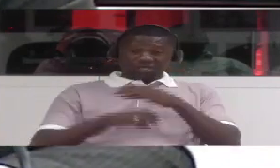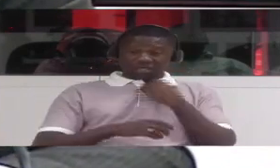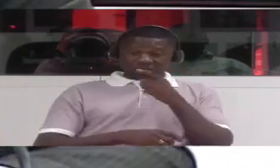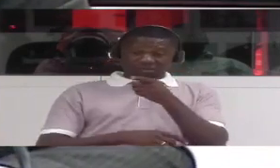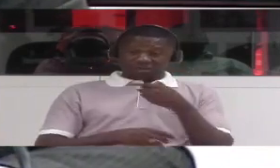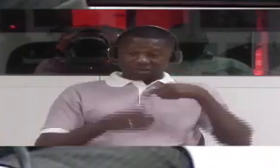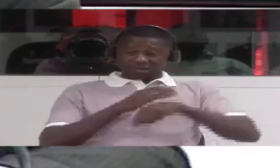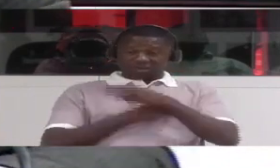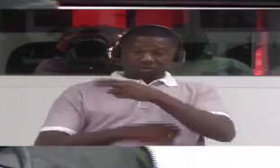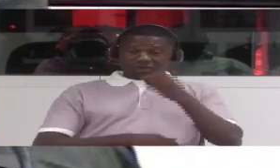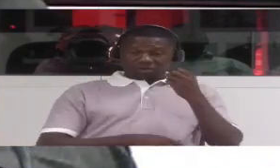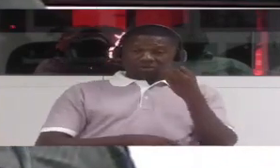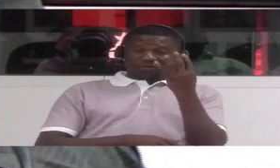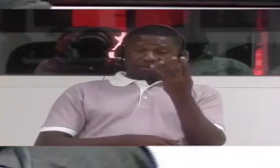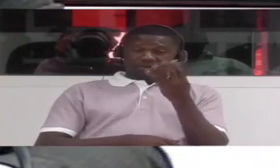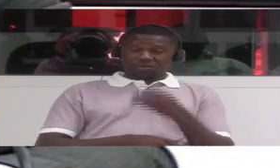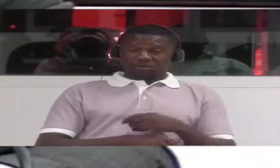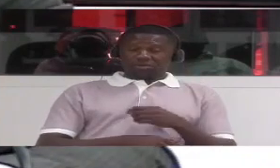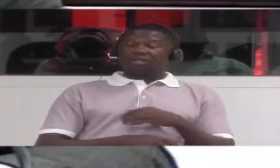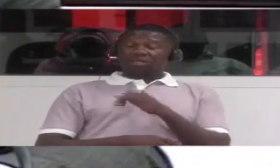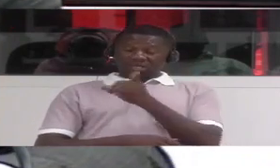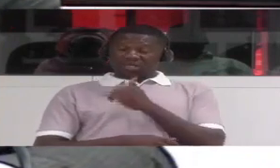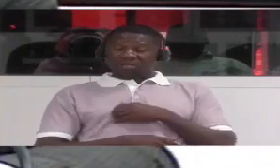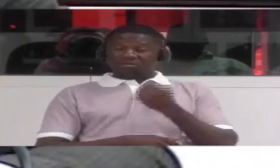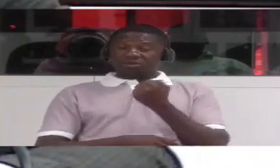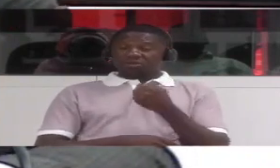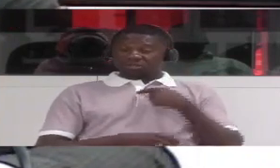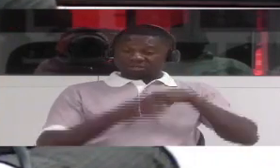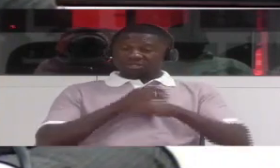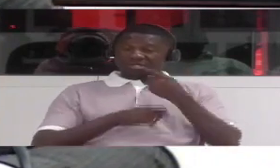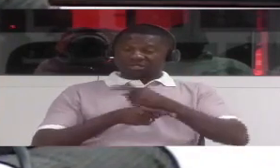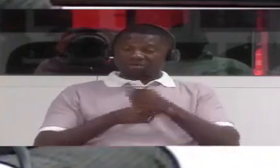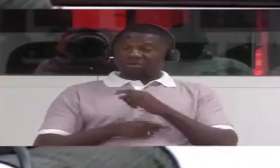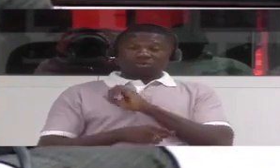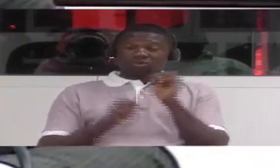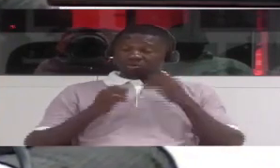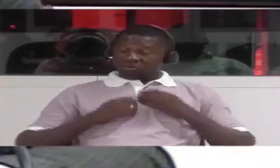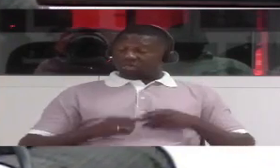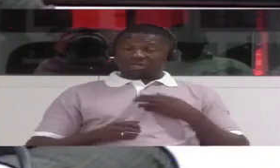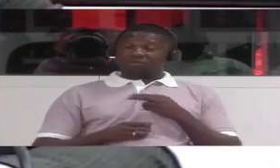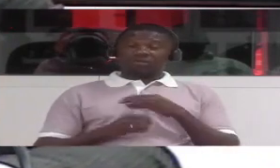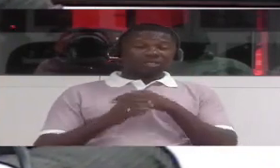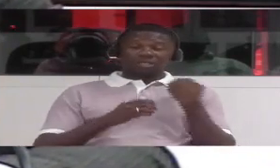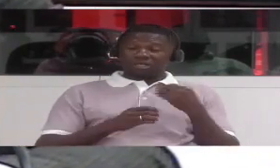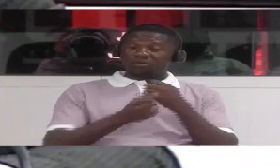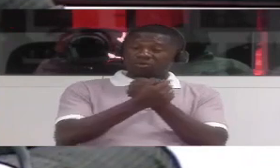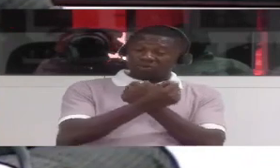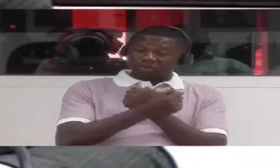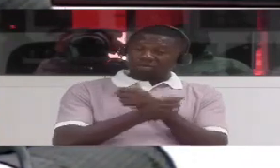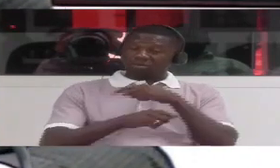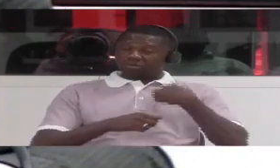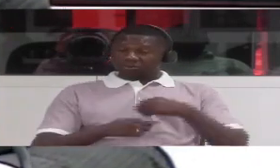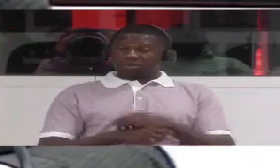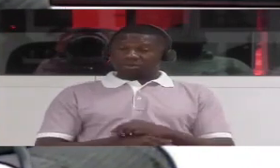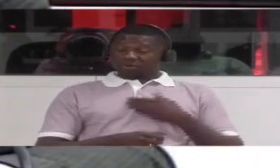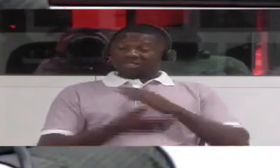before, because of course in the Gambia nobody killed anybody. Nobody had any reason to kidnap people or shoot people. It was clear from